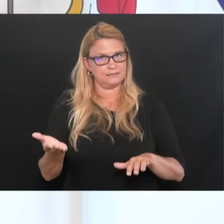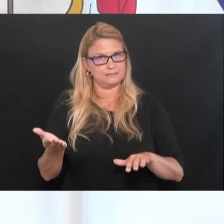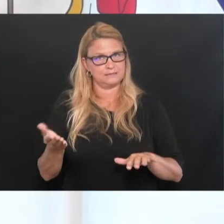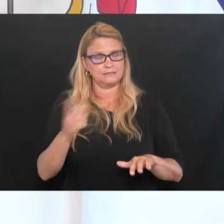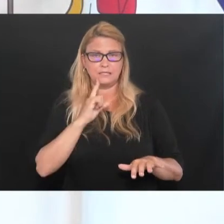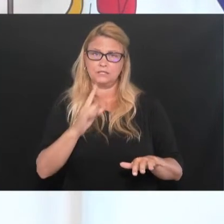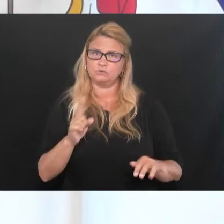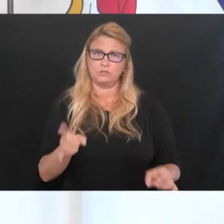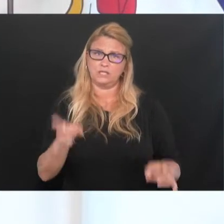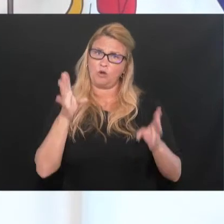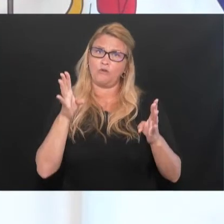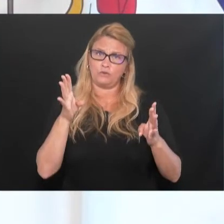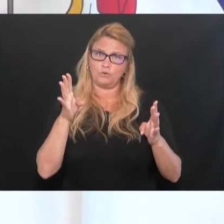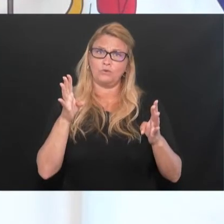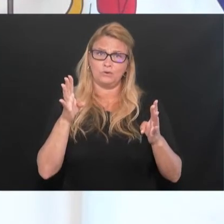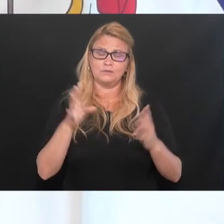tragic.